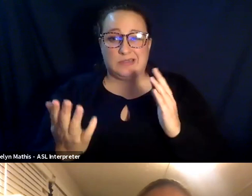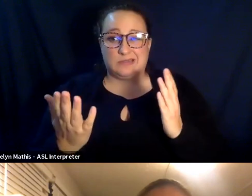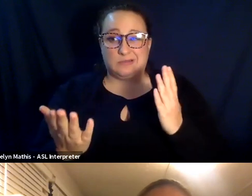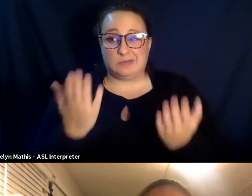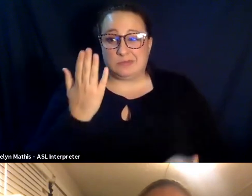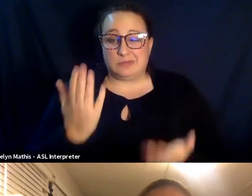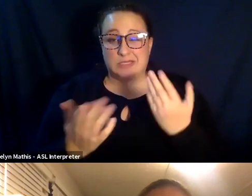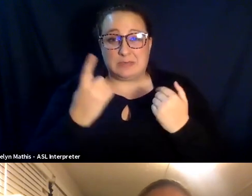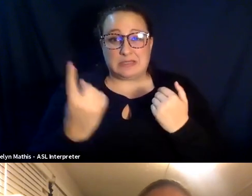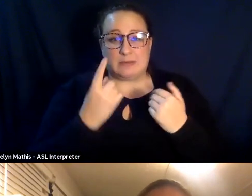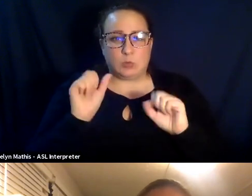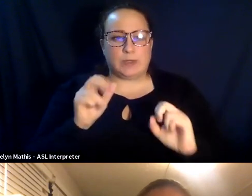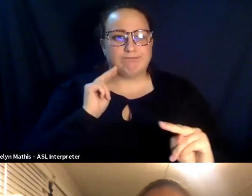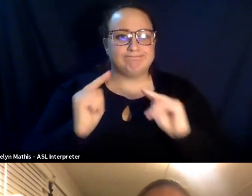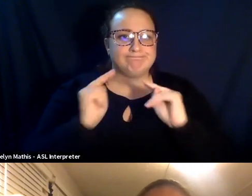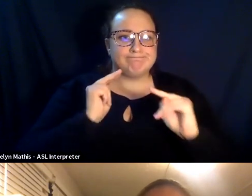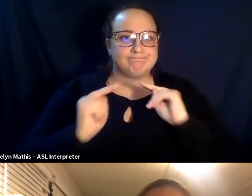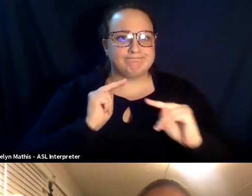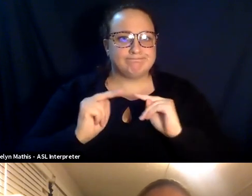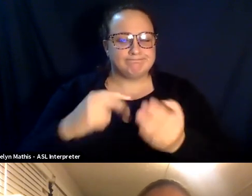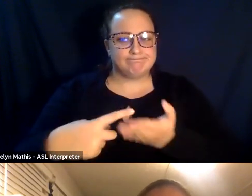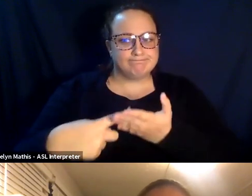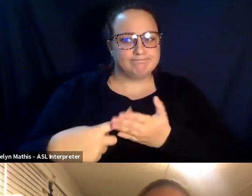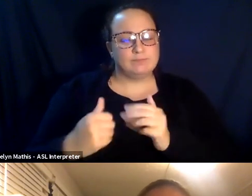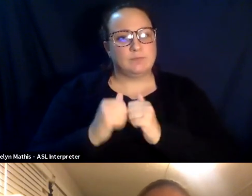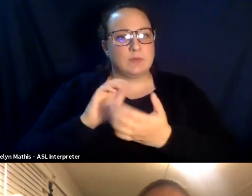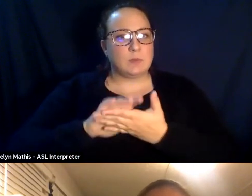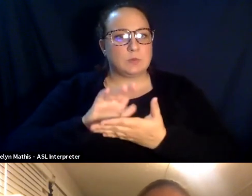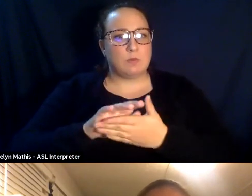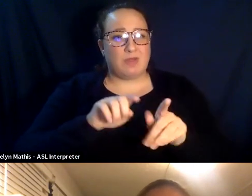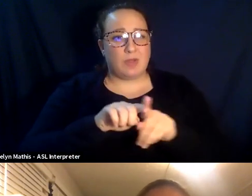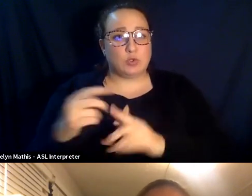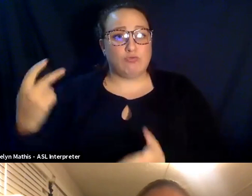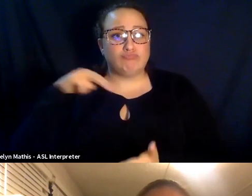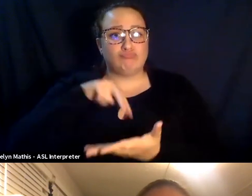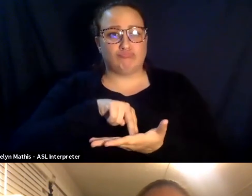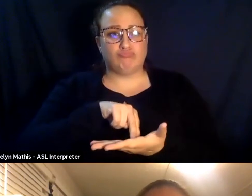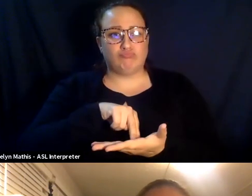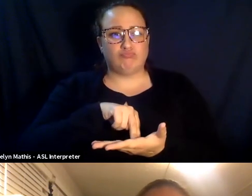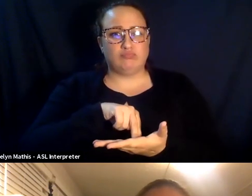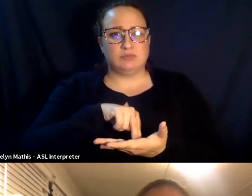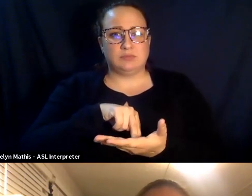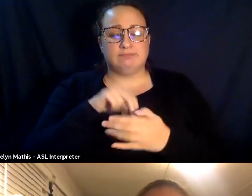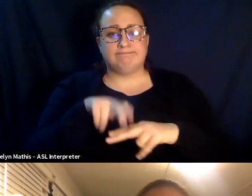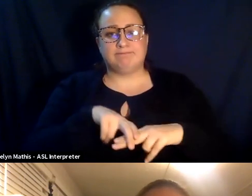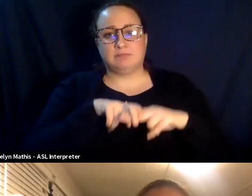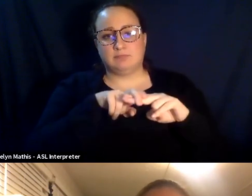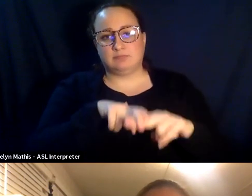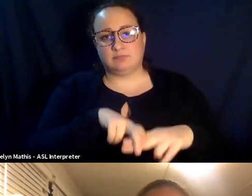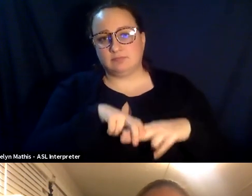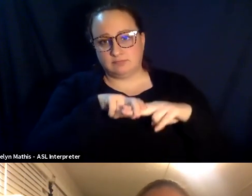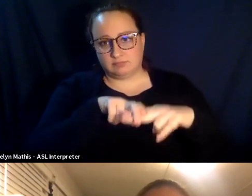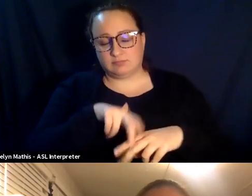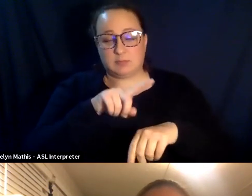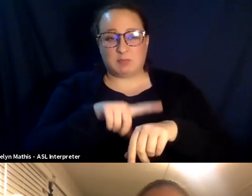can negotiate with the school and with him. Also standing up, because having to sit for that long a period of